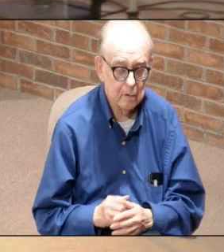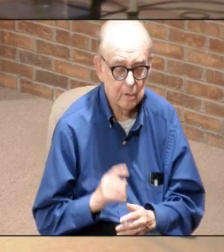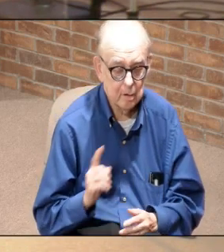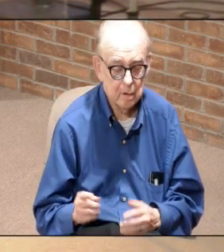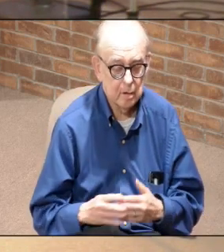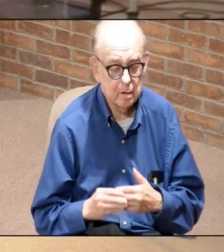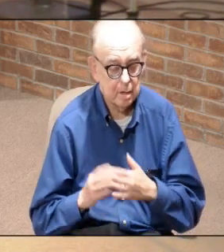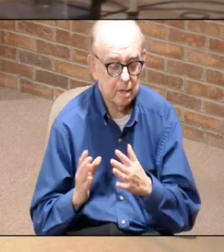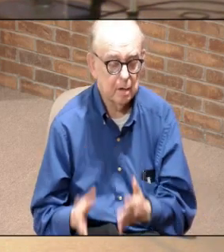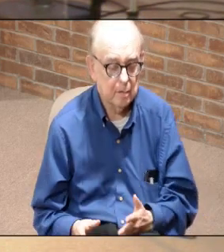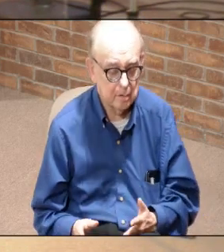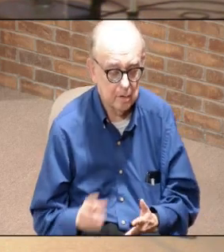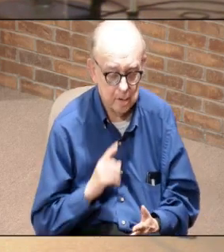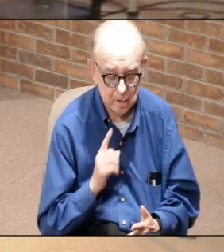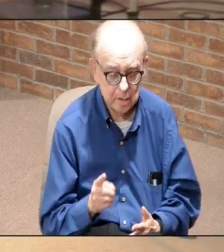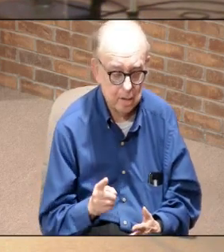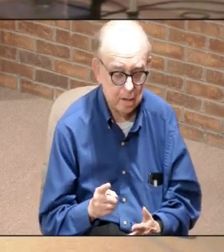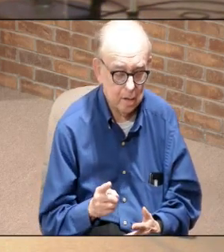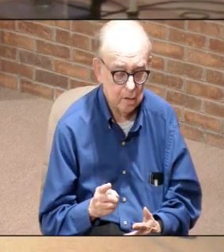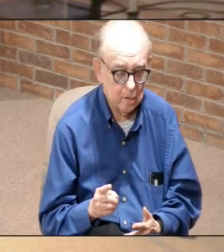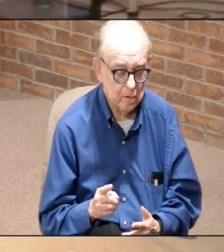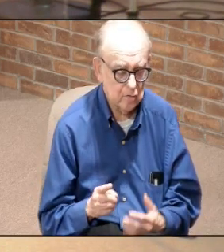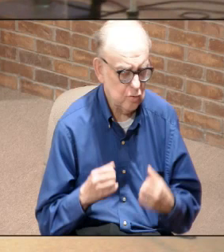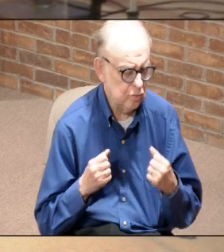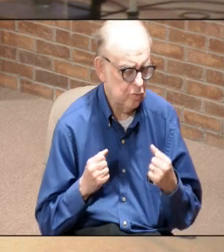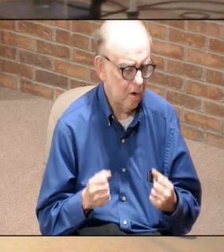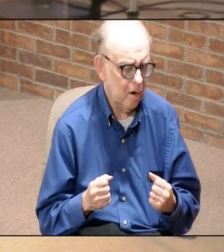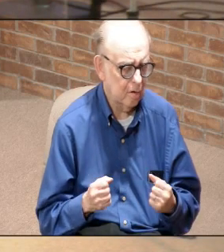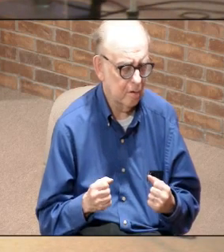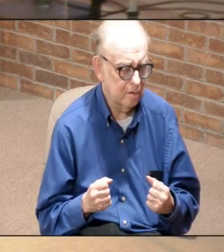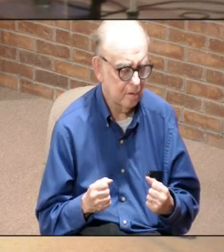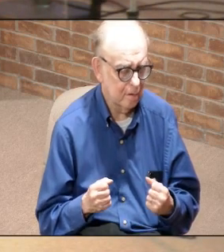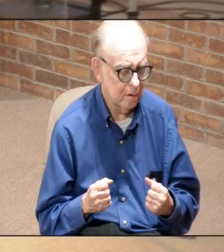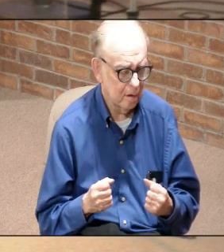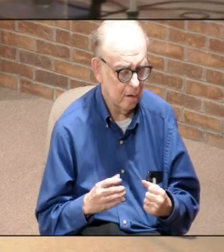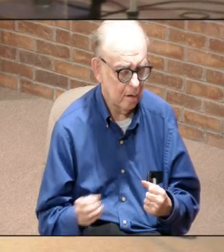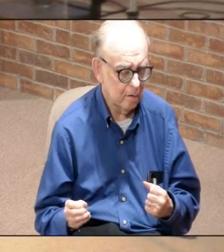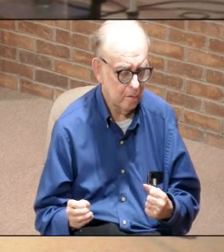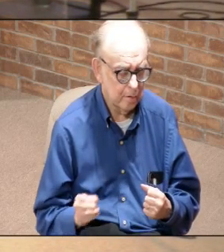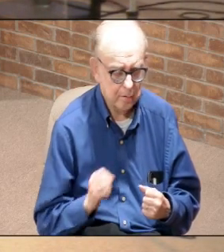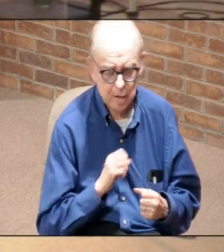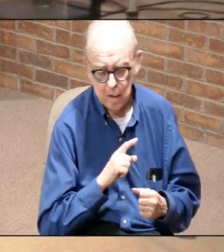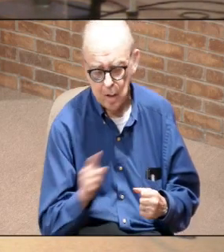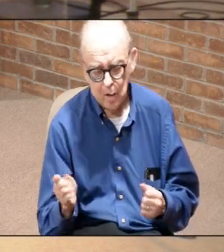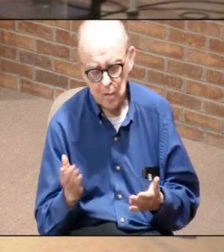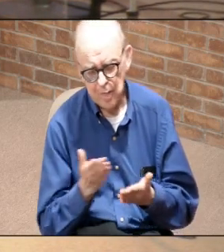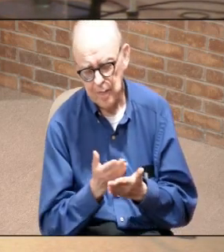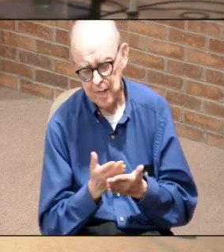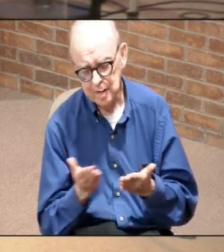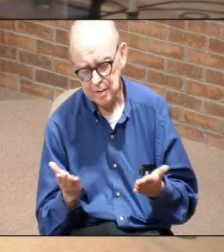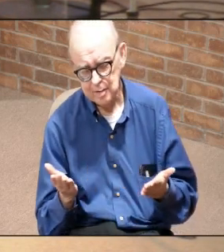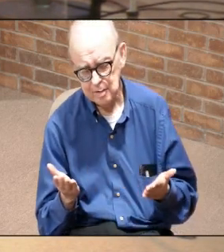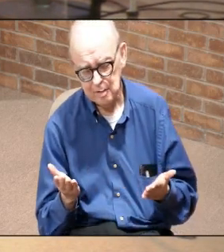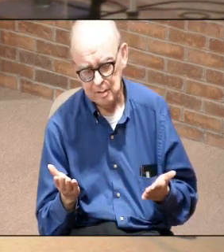He was a leader. He was afraid. He was strong. And all of these